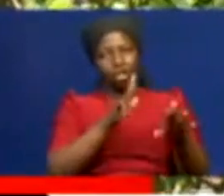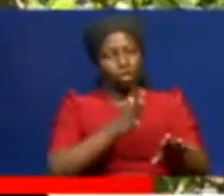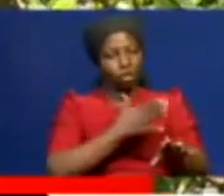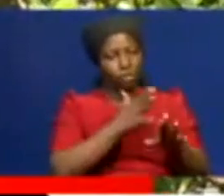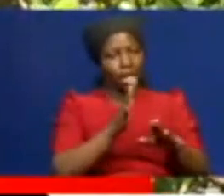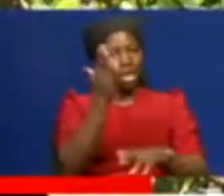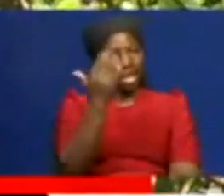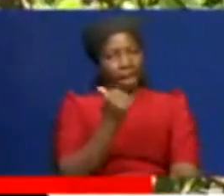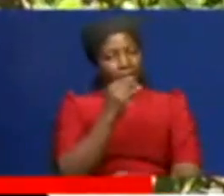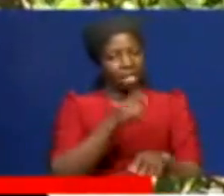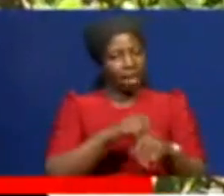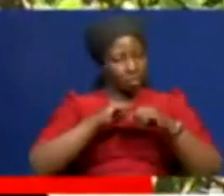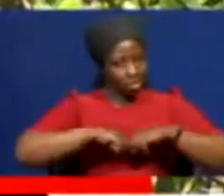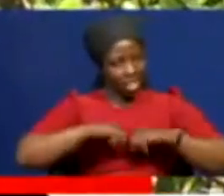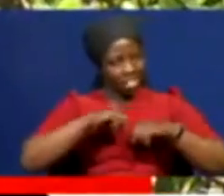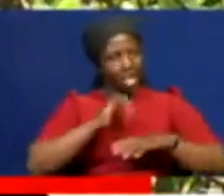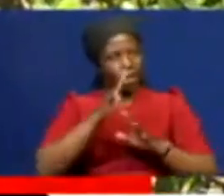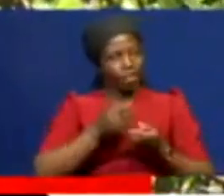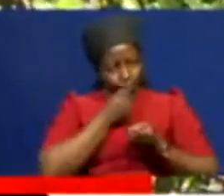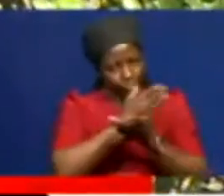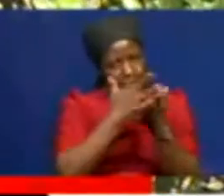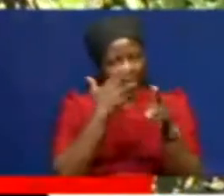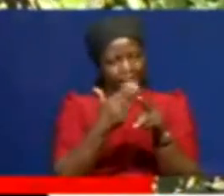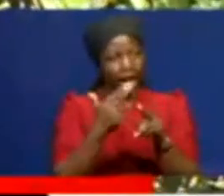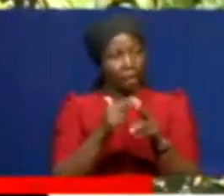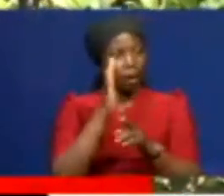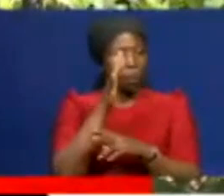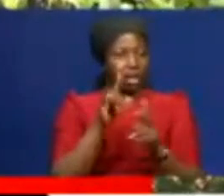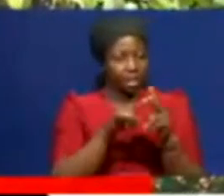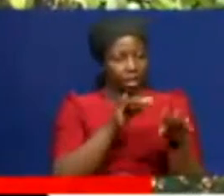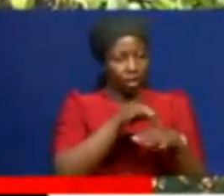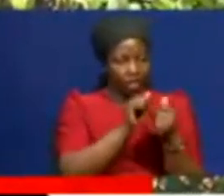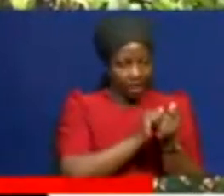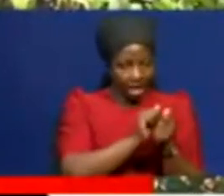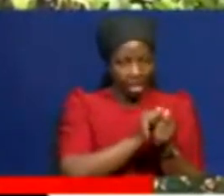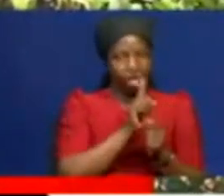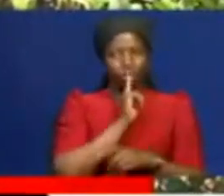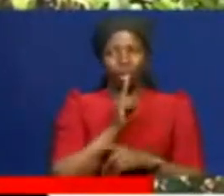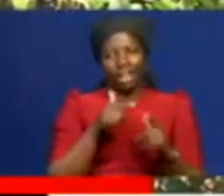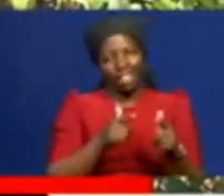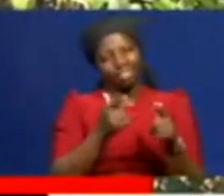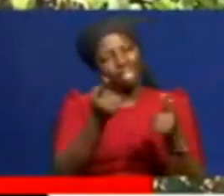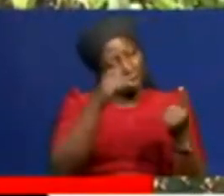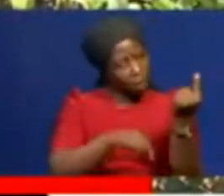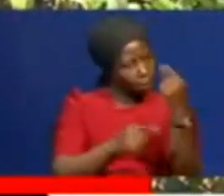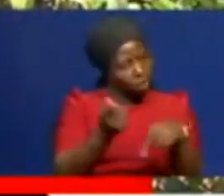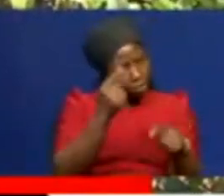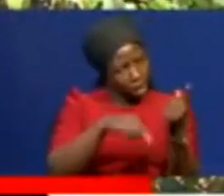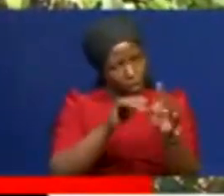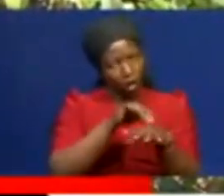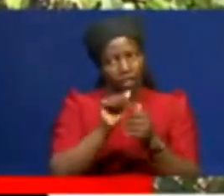we seal the deal, we'll be able to release the names to them. Yes. So this is going to start on Friday. So let them come in on Friday. There's